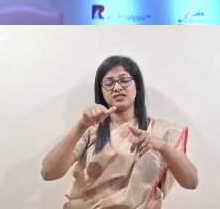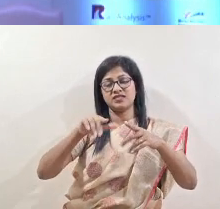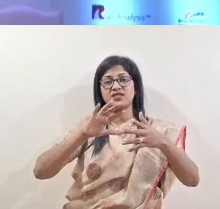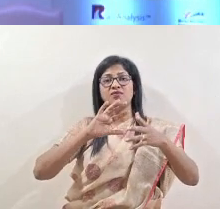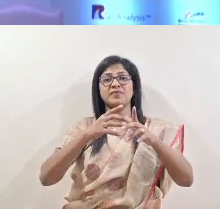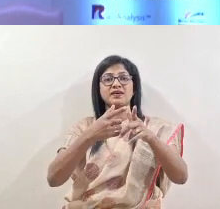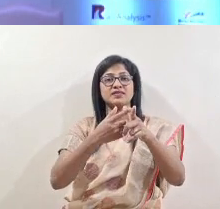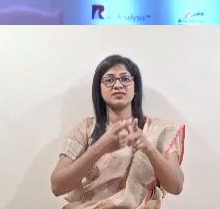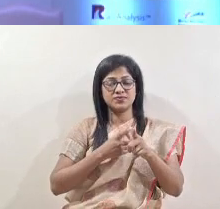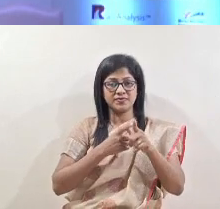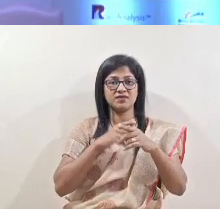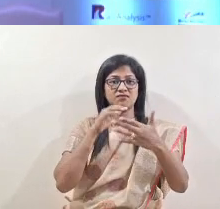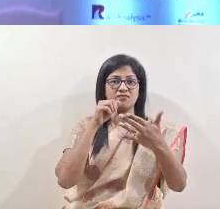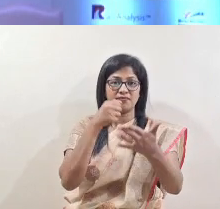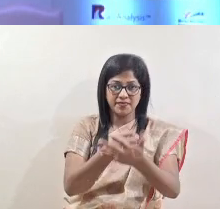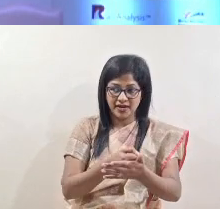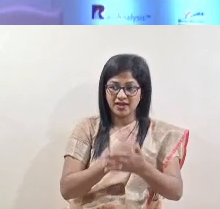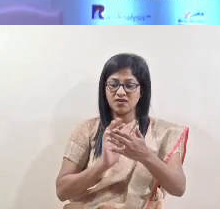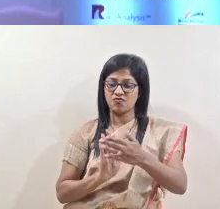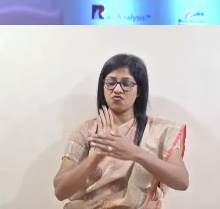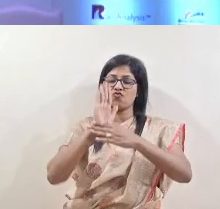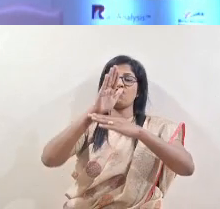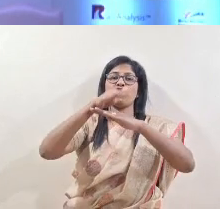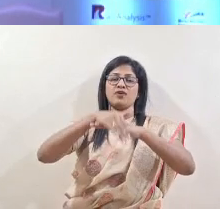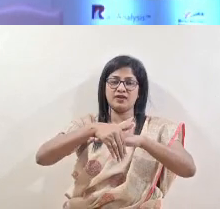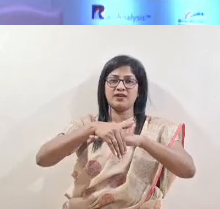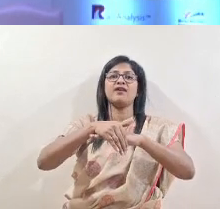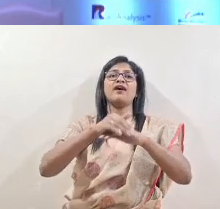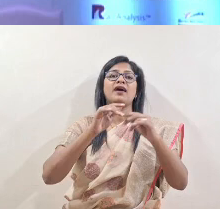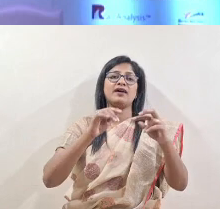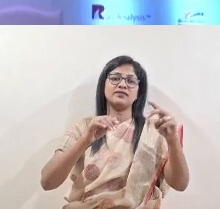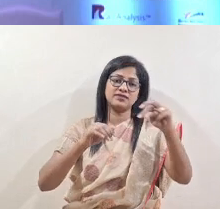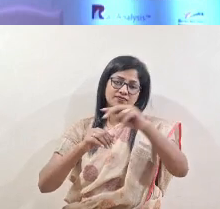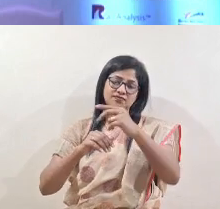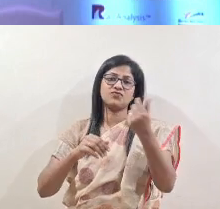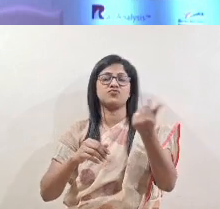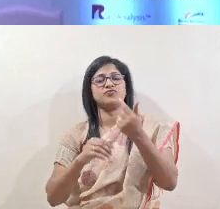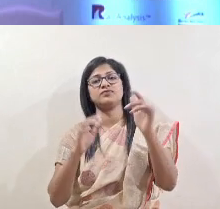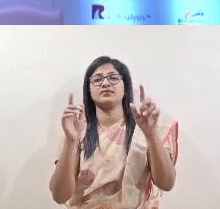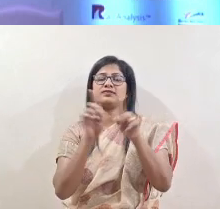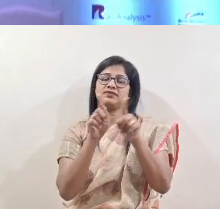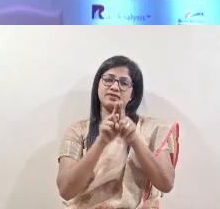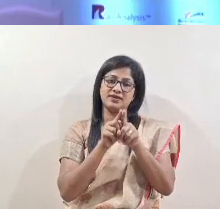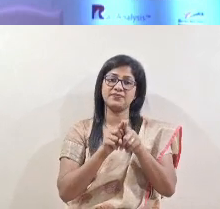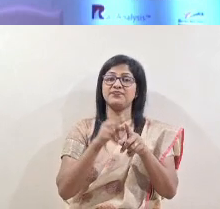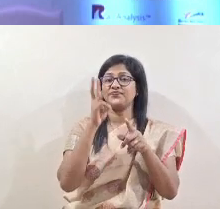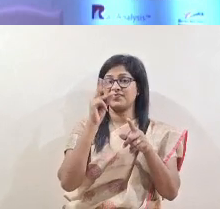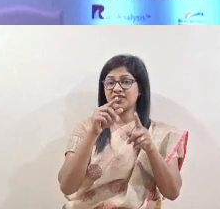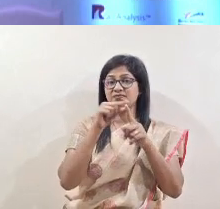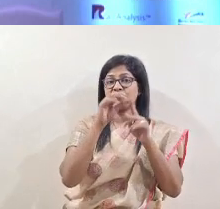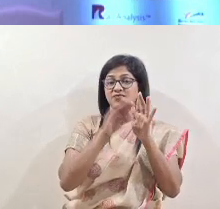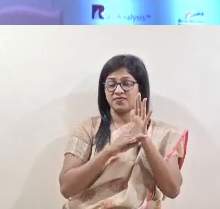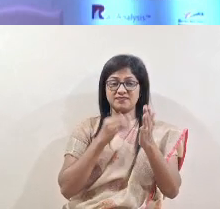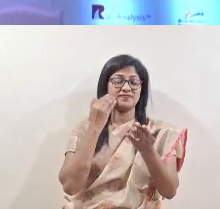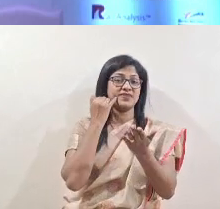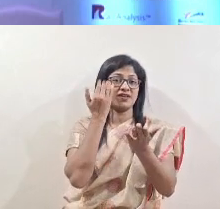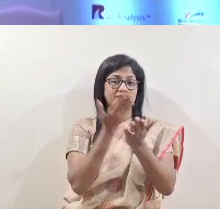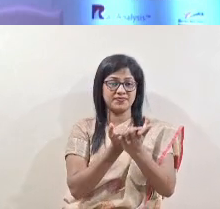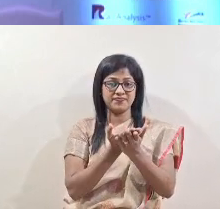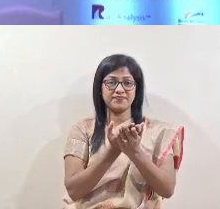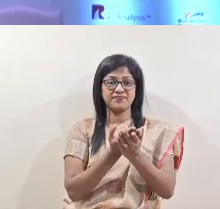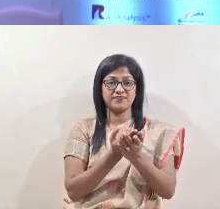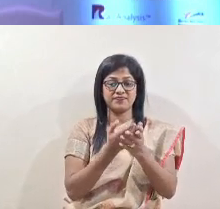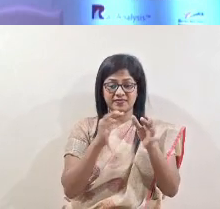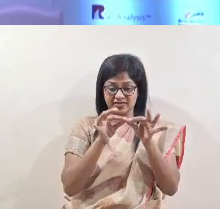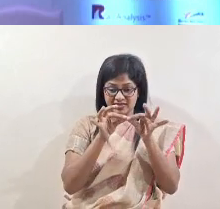a speed breaker as well as they can be used for by pedestrians to cross the road. So the third policy implication which we suggested will be width